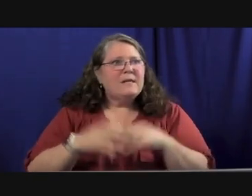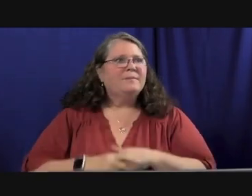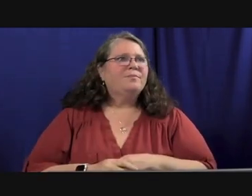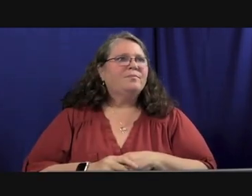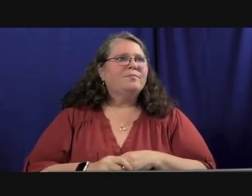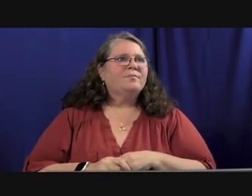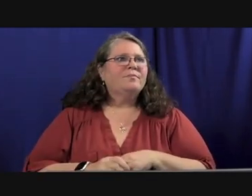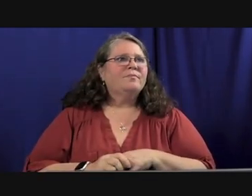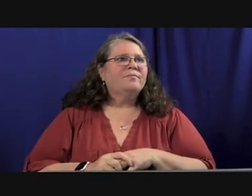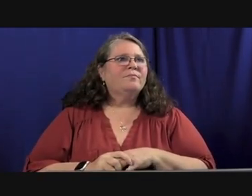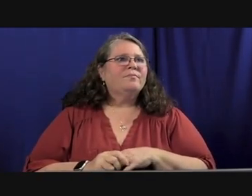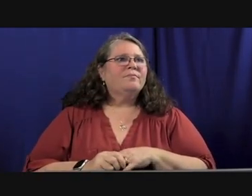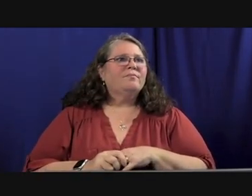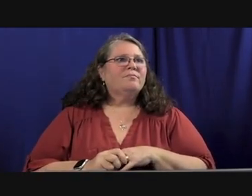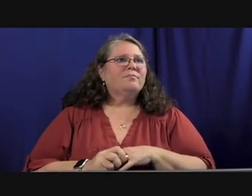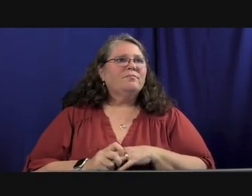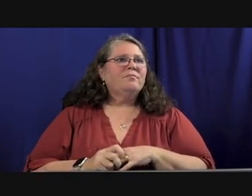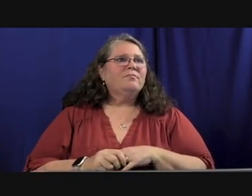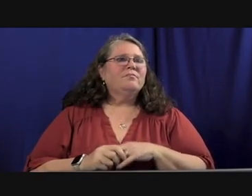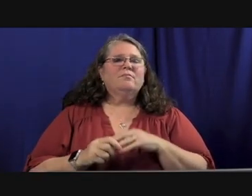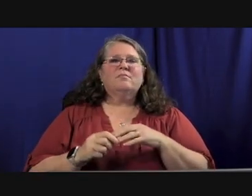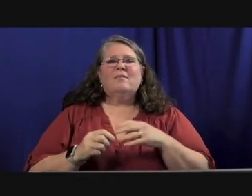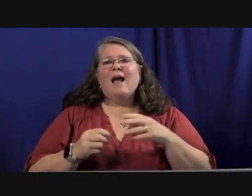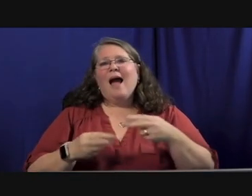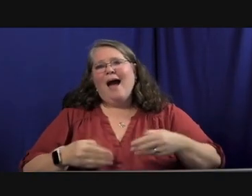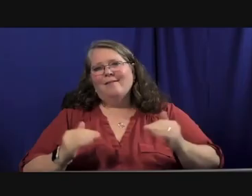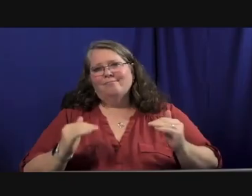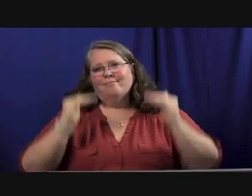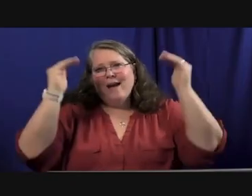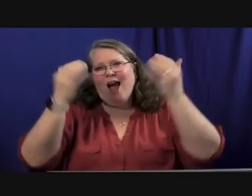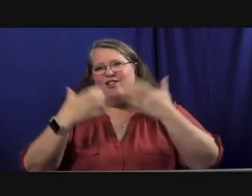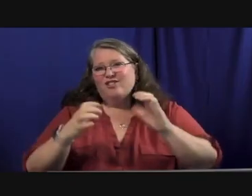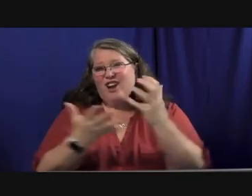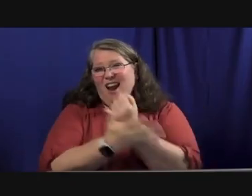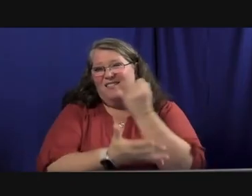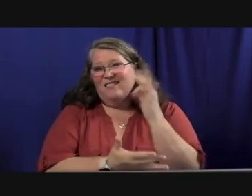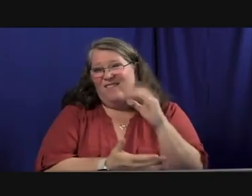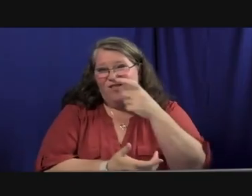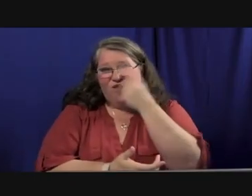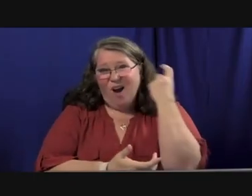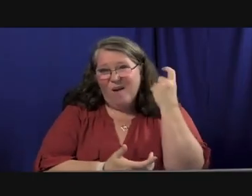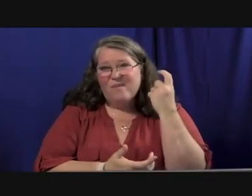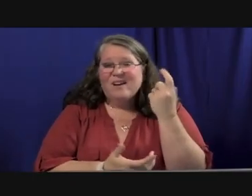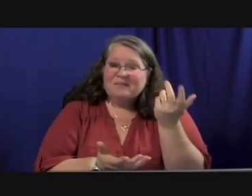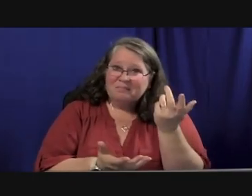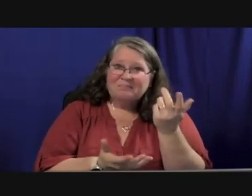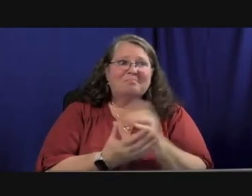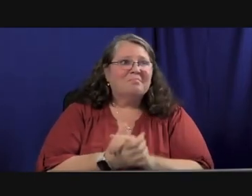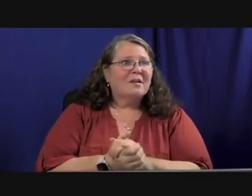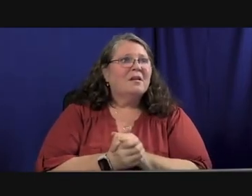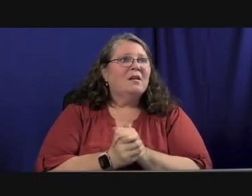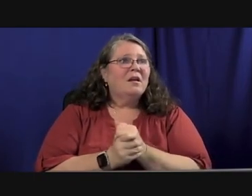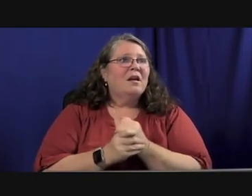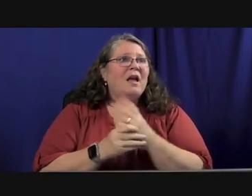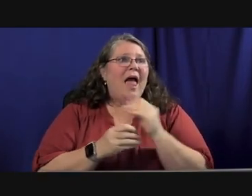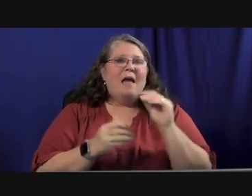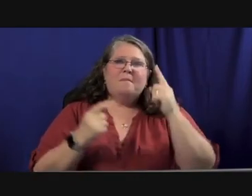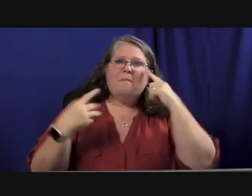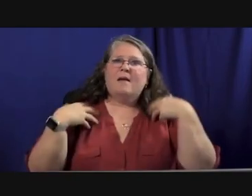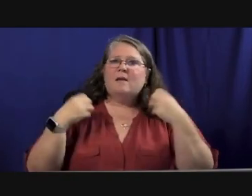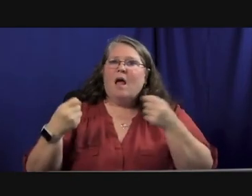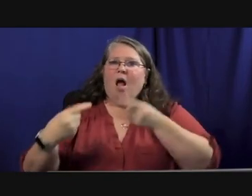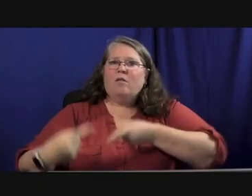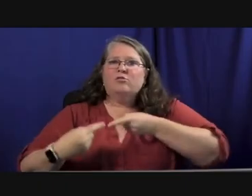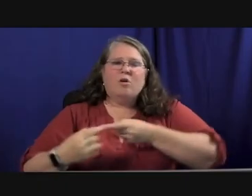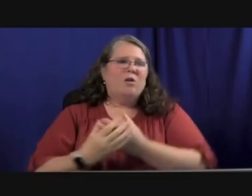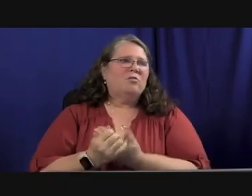that. So we have to constantly reteach so that they do make those understandings and connections. Also, higher